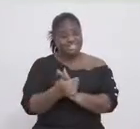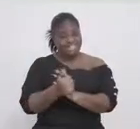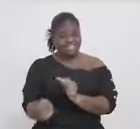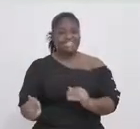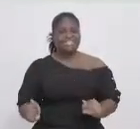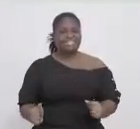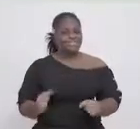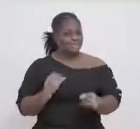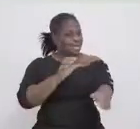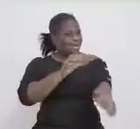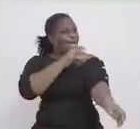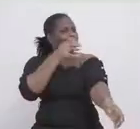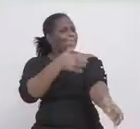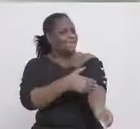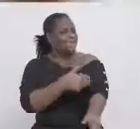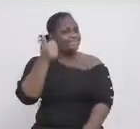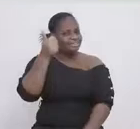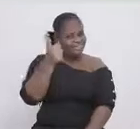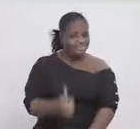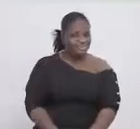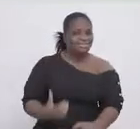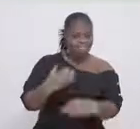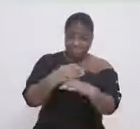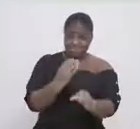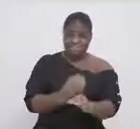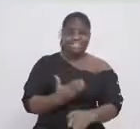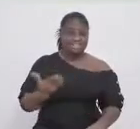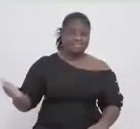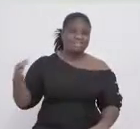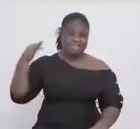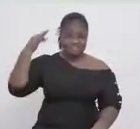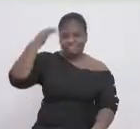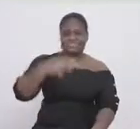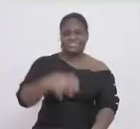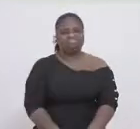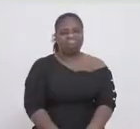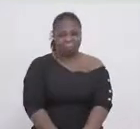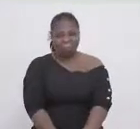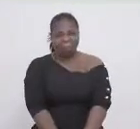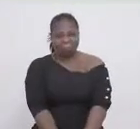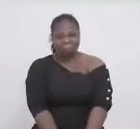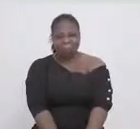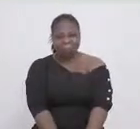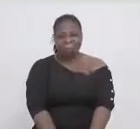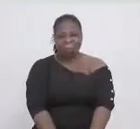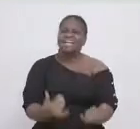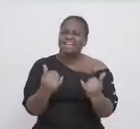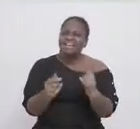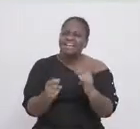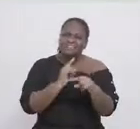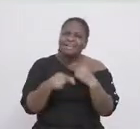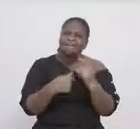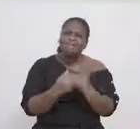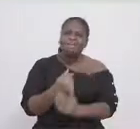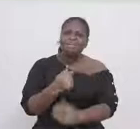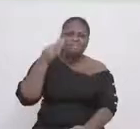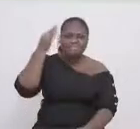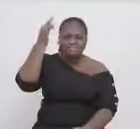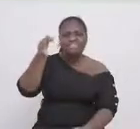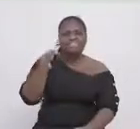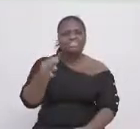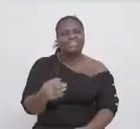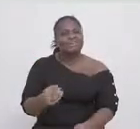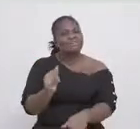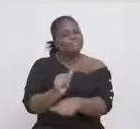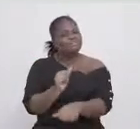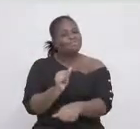yourselves, you know, to make some money and to create something in the future. Mm. Let's talk about the future of work. And I'm staying with you,